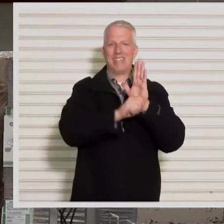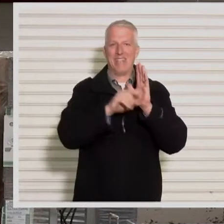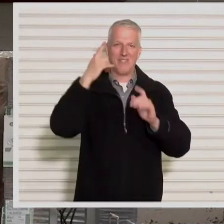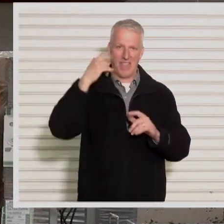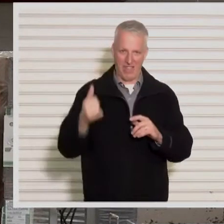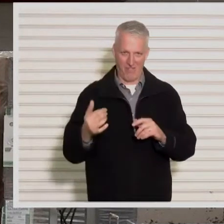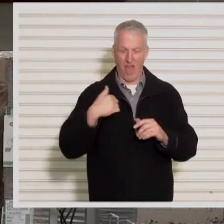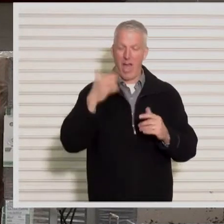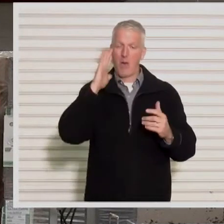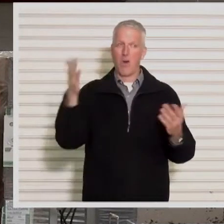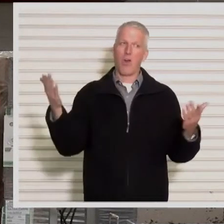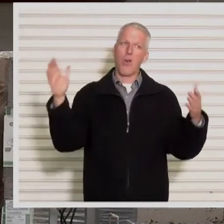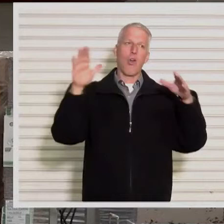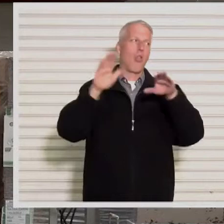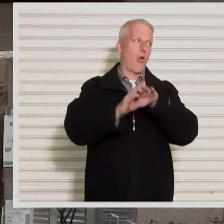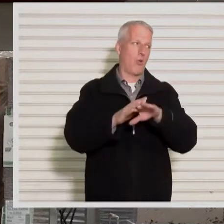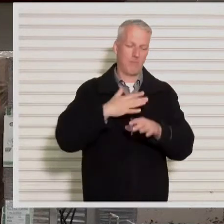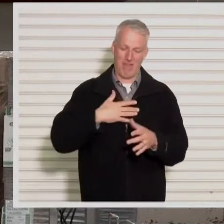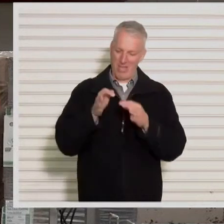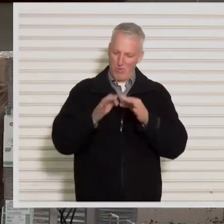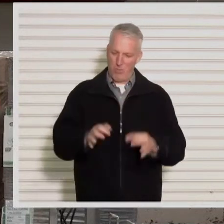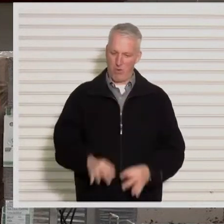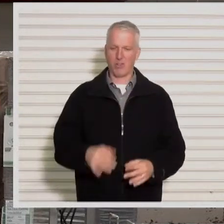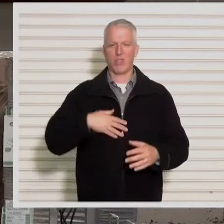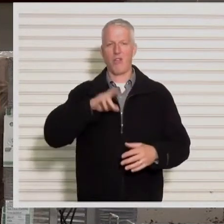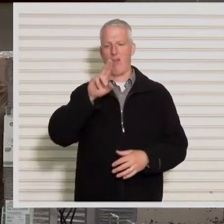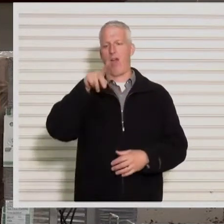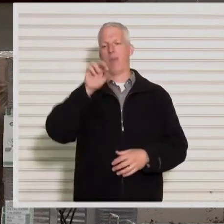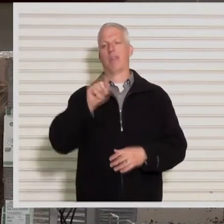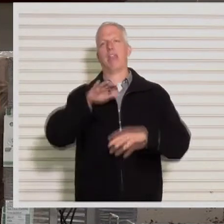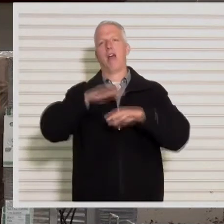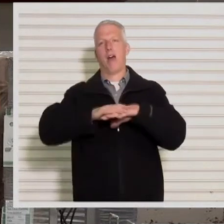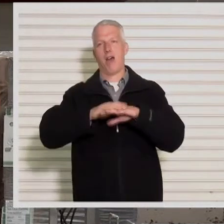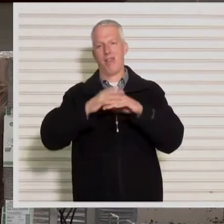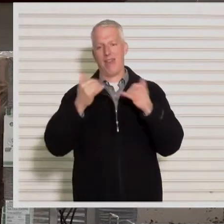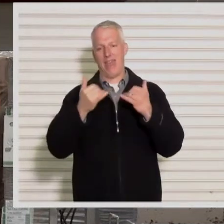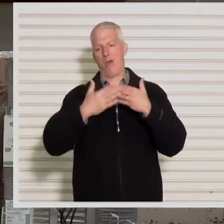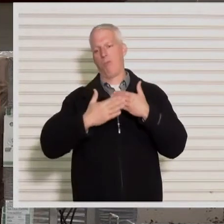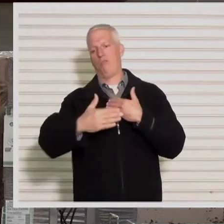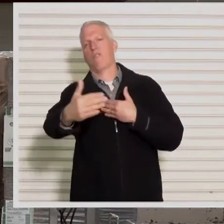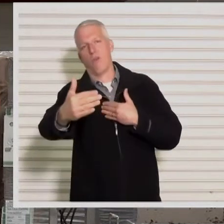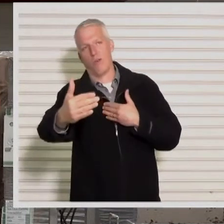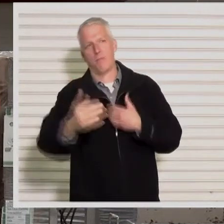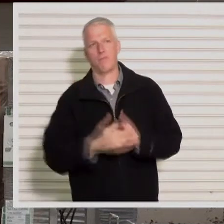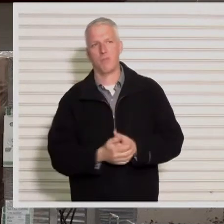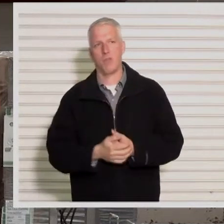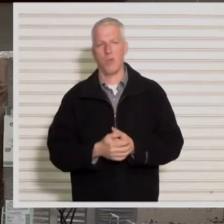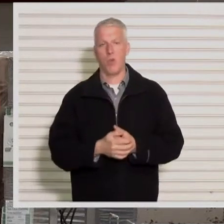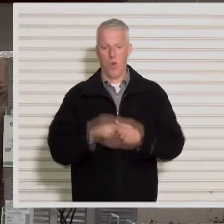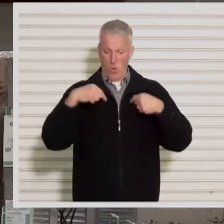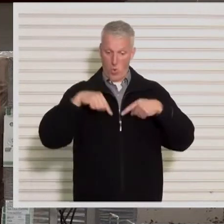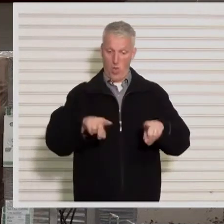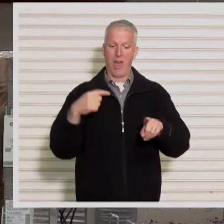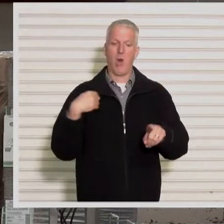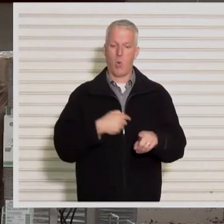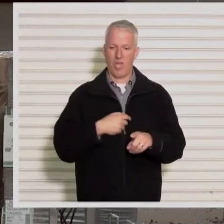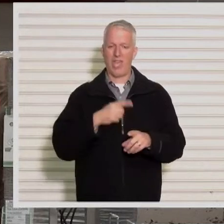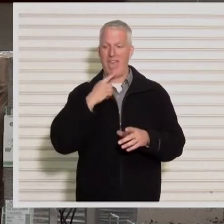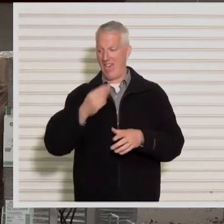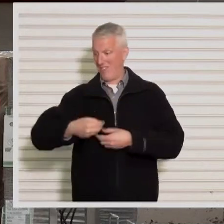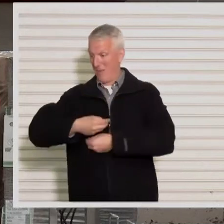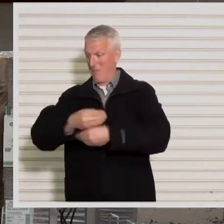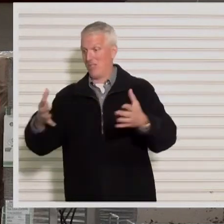my remarks just briefly updating you on where we are now going forward. While we've administered a little over